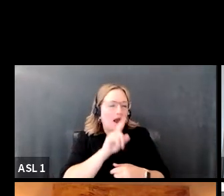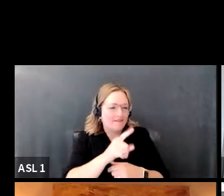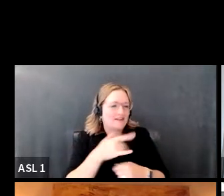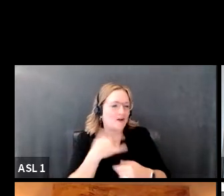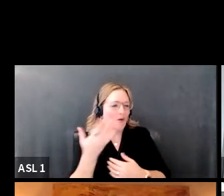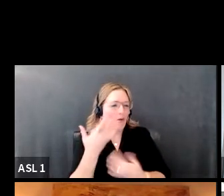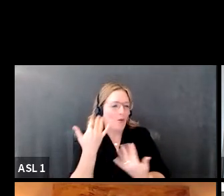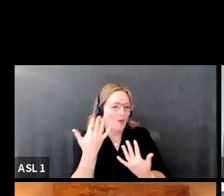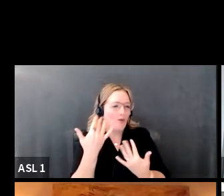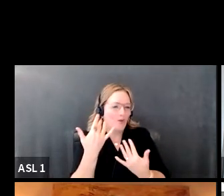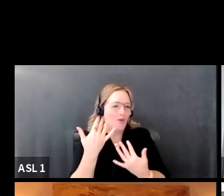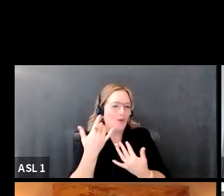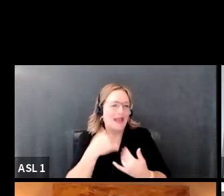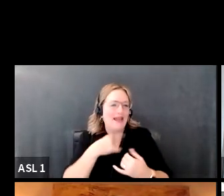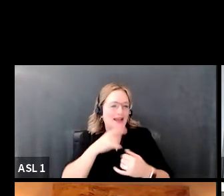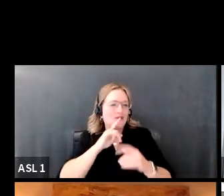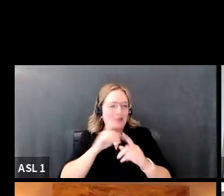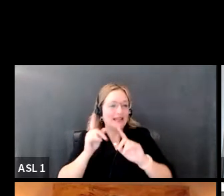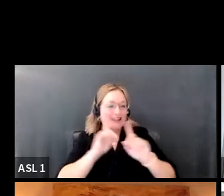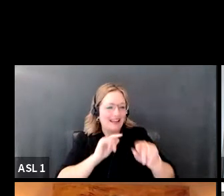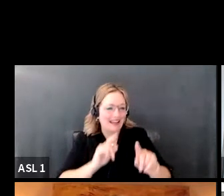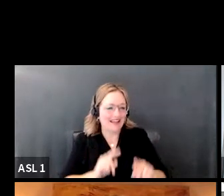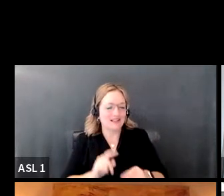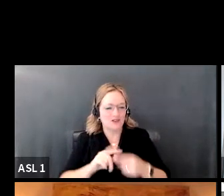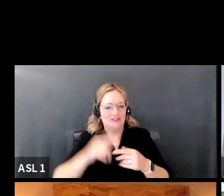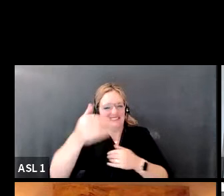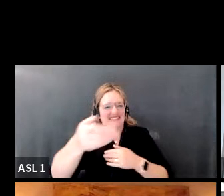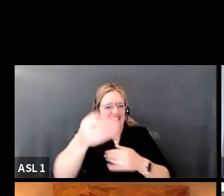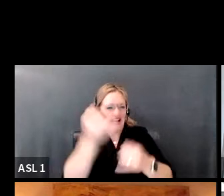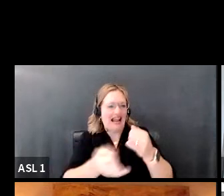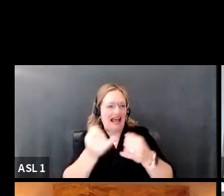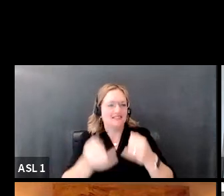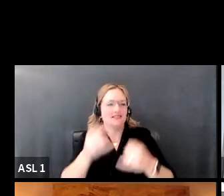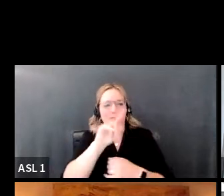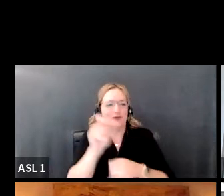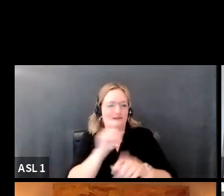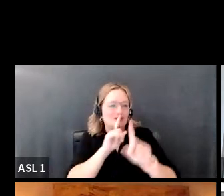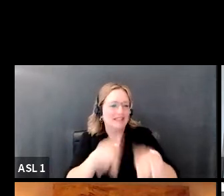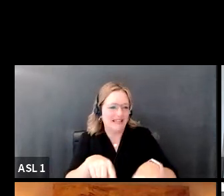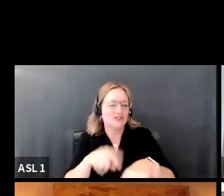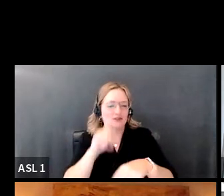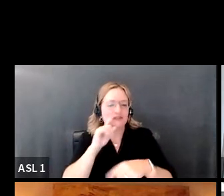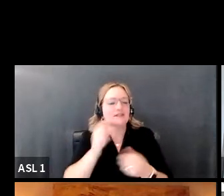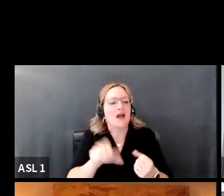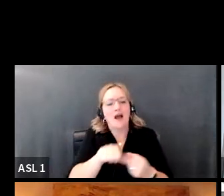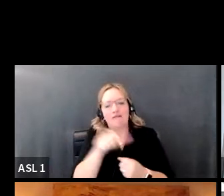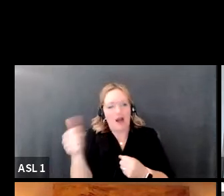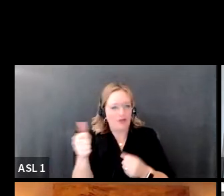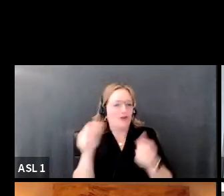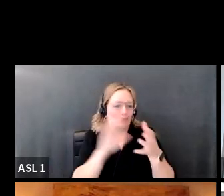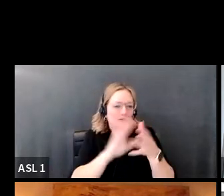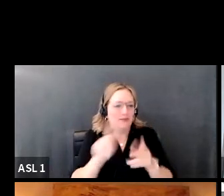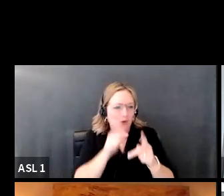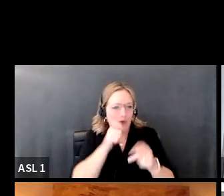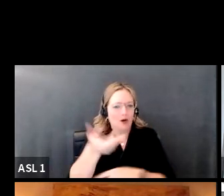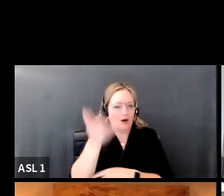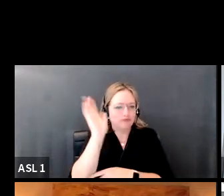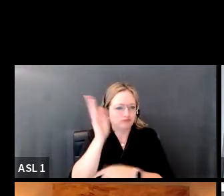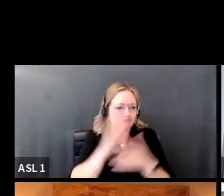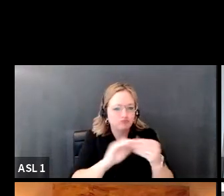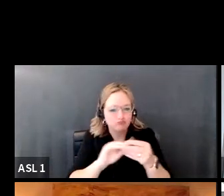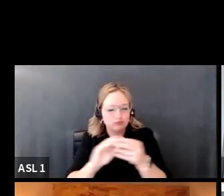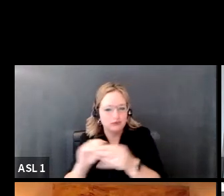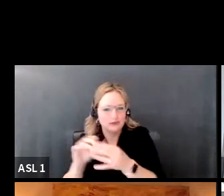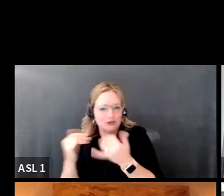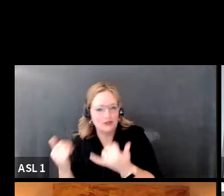budget so if we could hold it to then i think that would be good we have several other delegations who want to hear and and i also wanted to say to